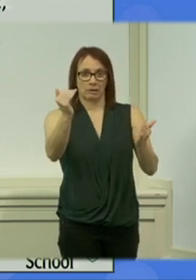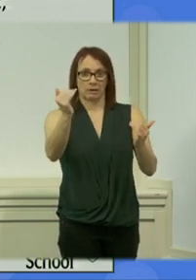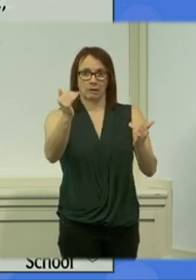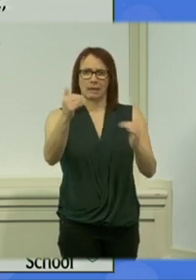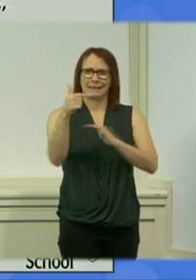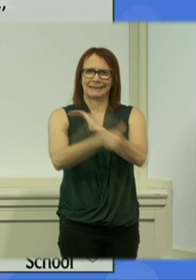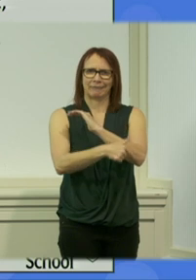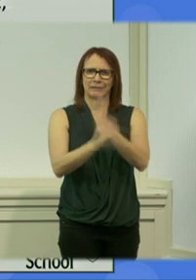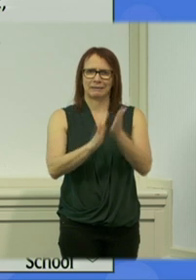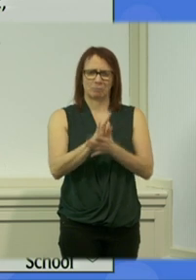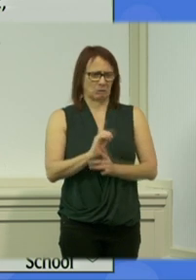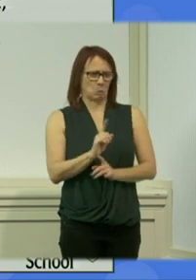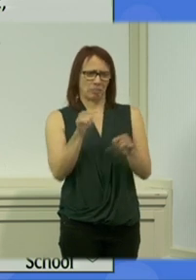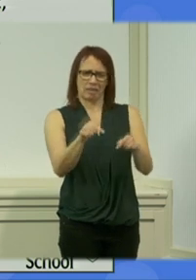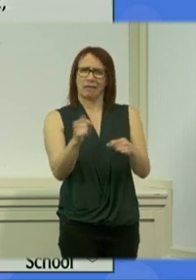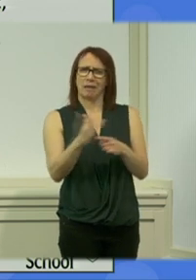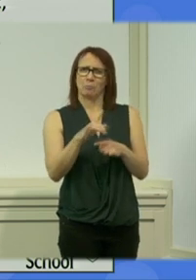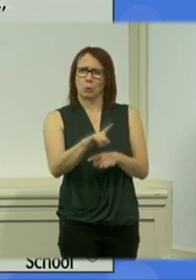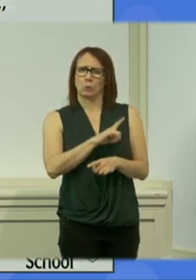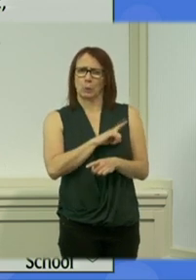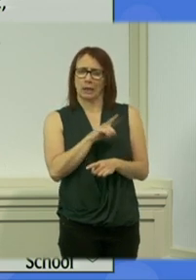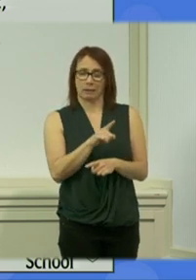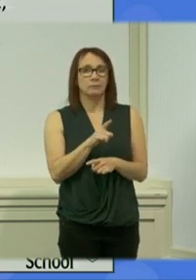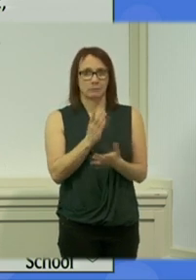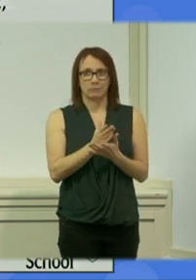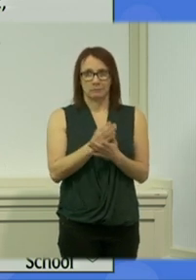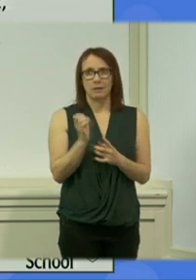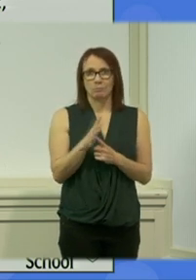with everyday life, but it is very important.